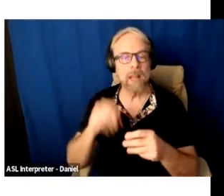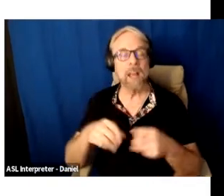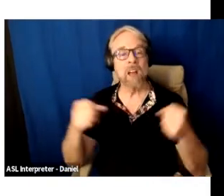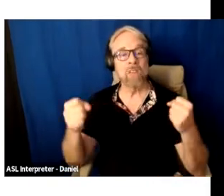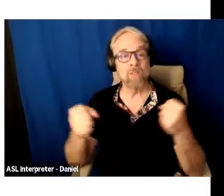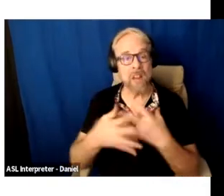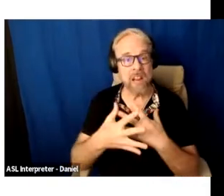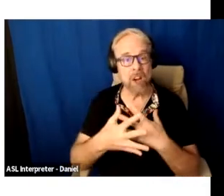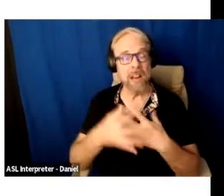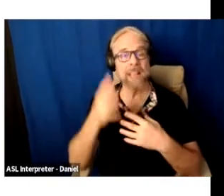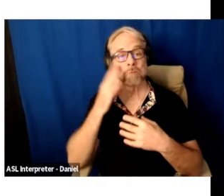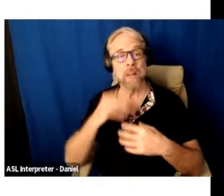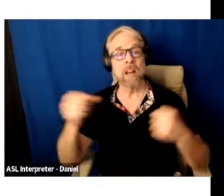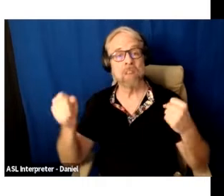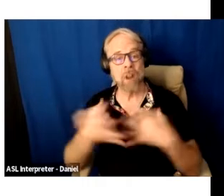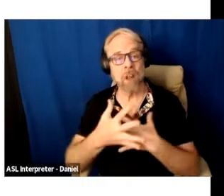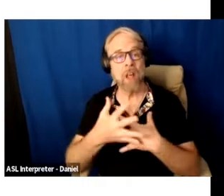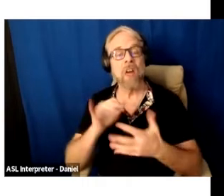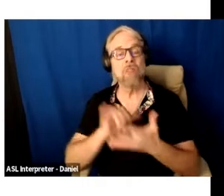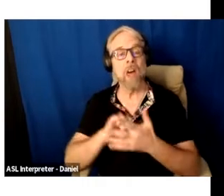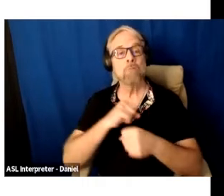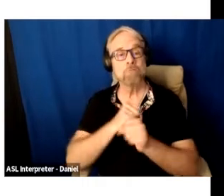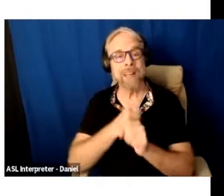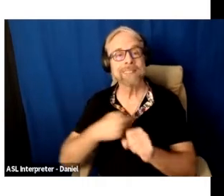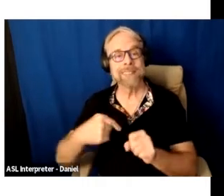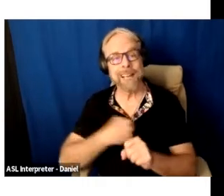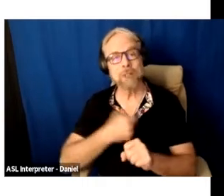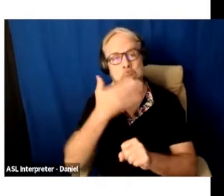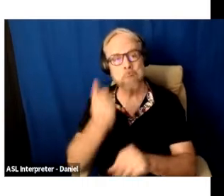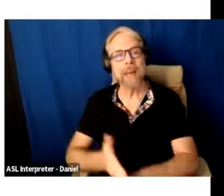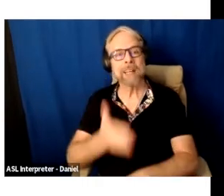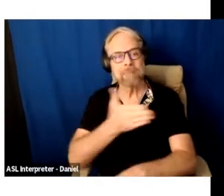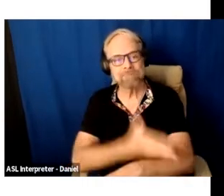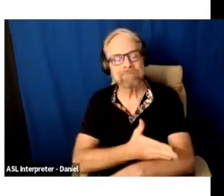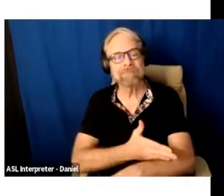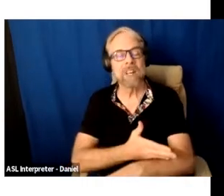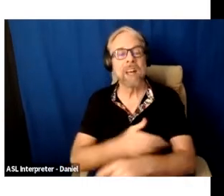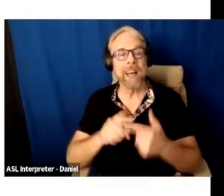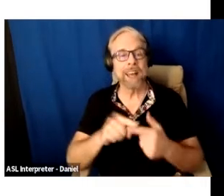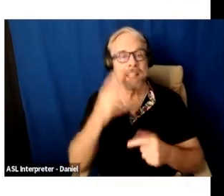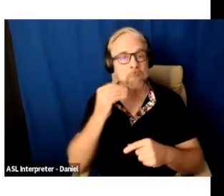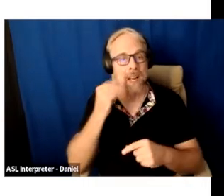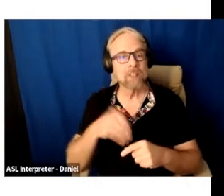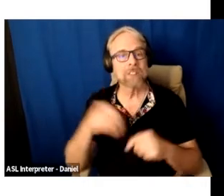experiencing fear actually makes us better at experiencing fear in the future.